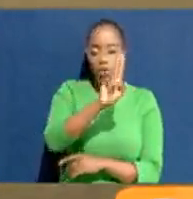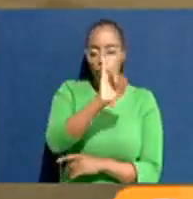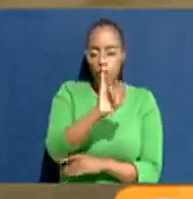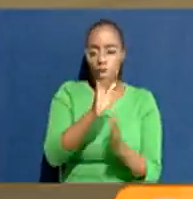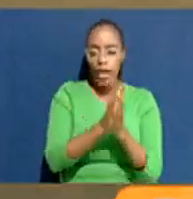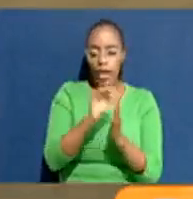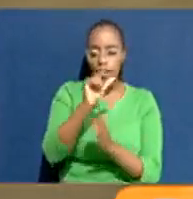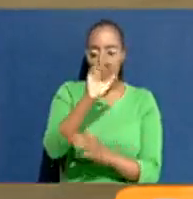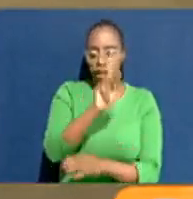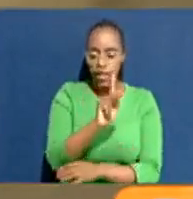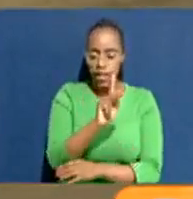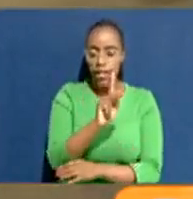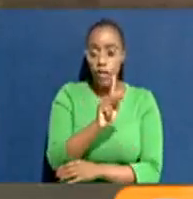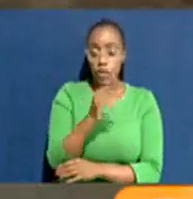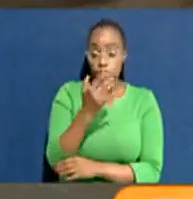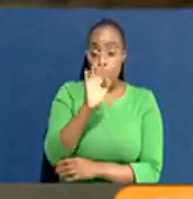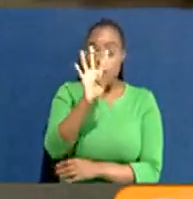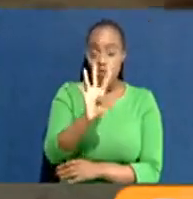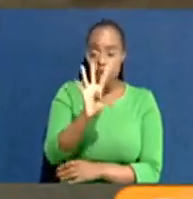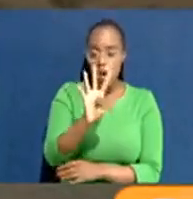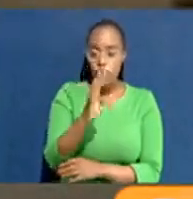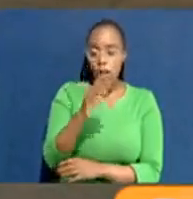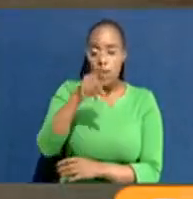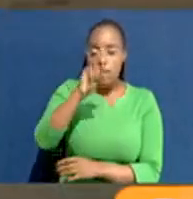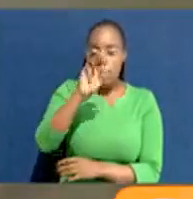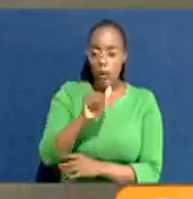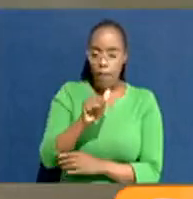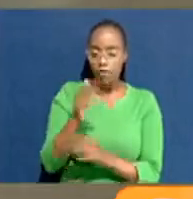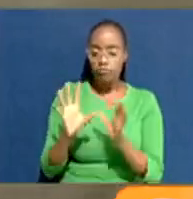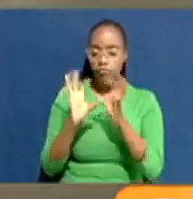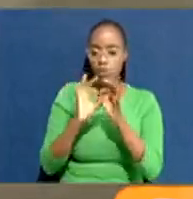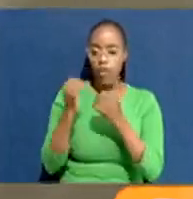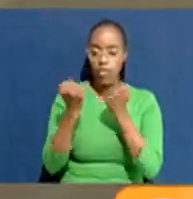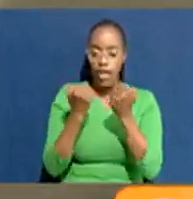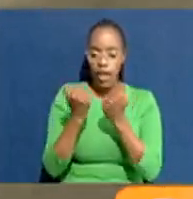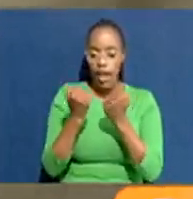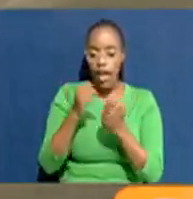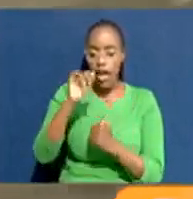Greek Sideridis in Ford Puma hybrid R1 cars.